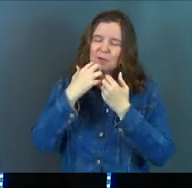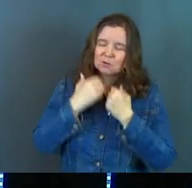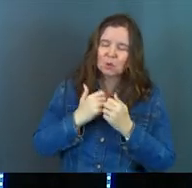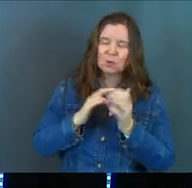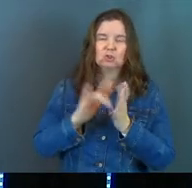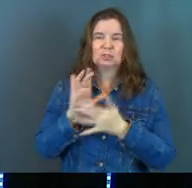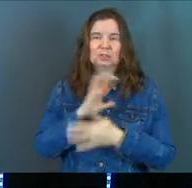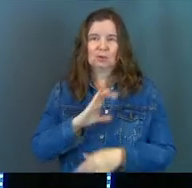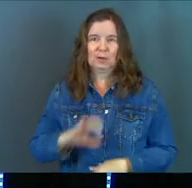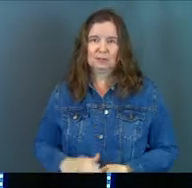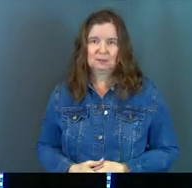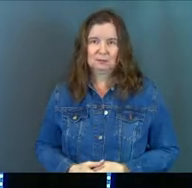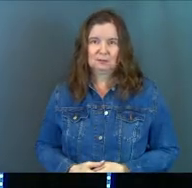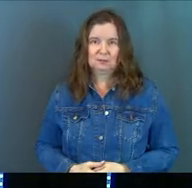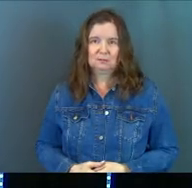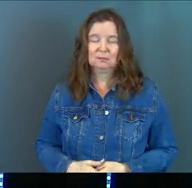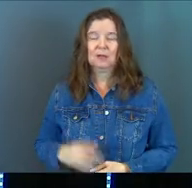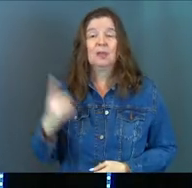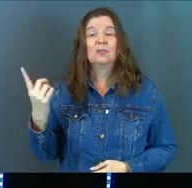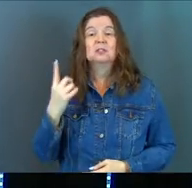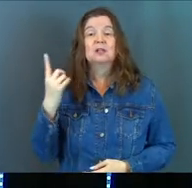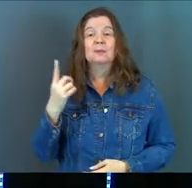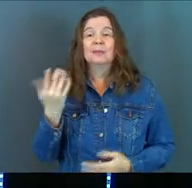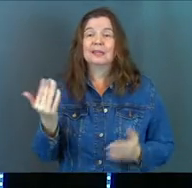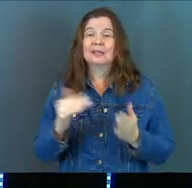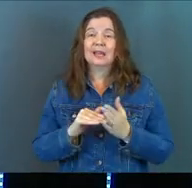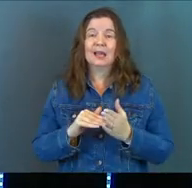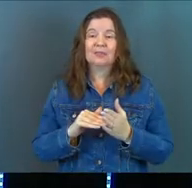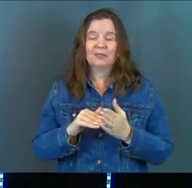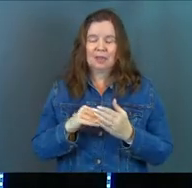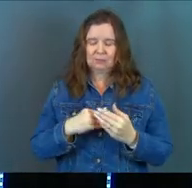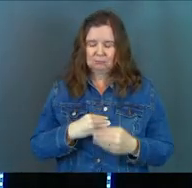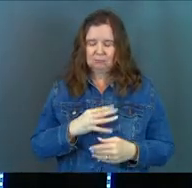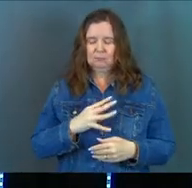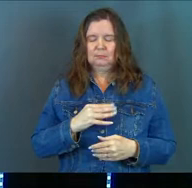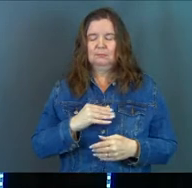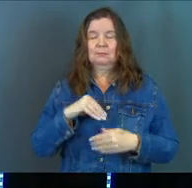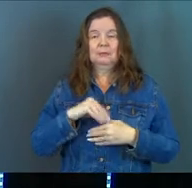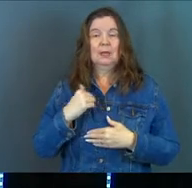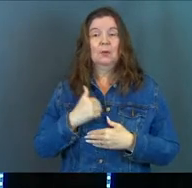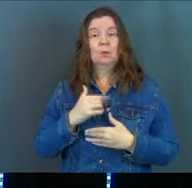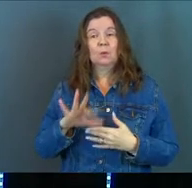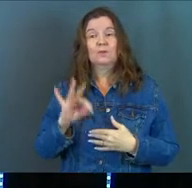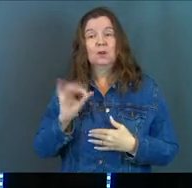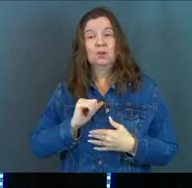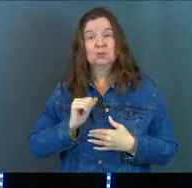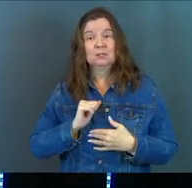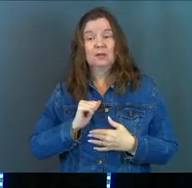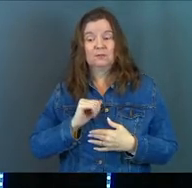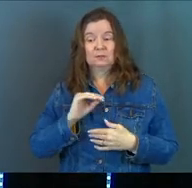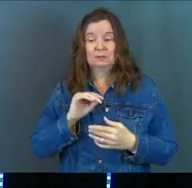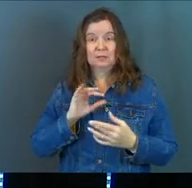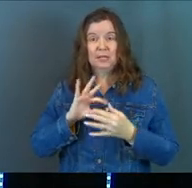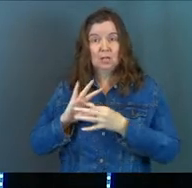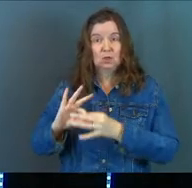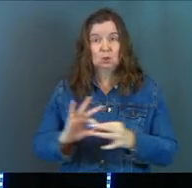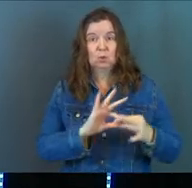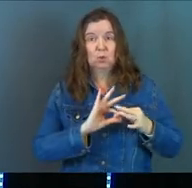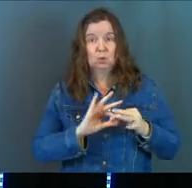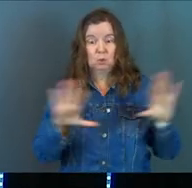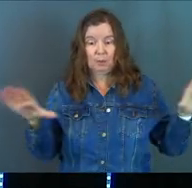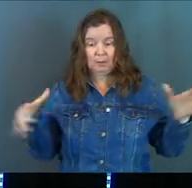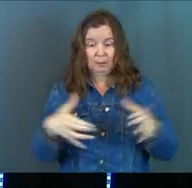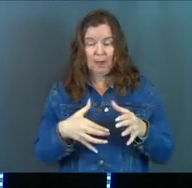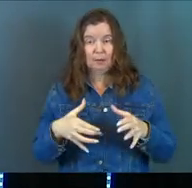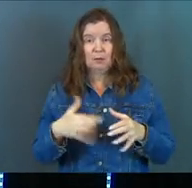adore Jesus Christ. And there's something, again, that turns on inside of us when we find ourselves in unity with the body